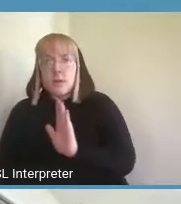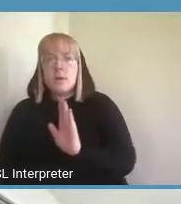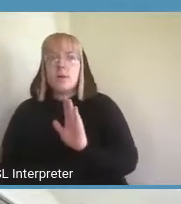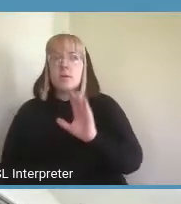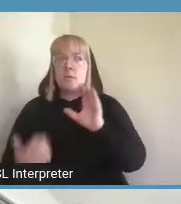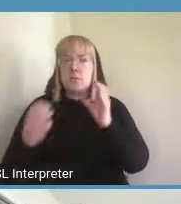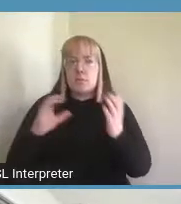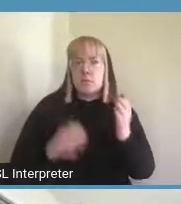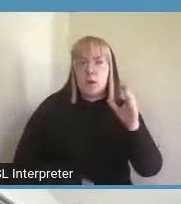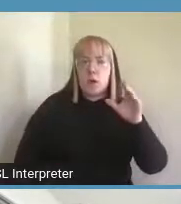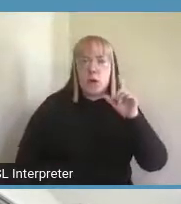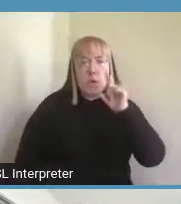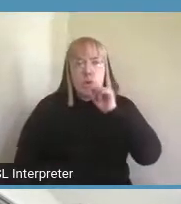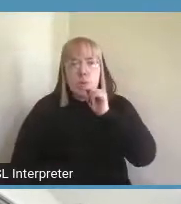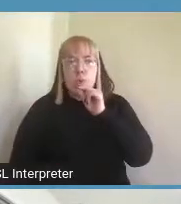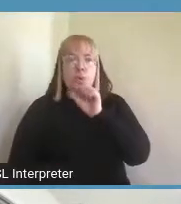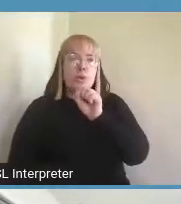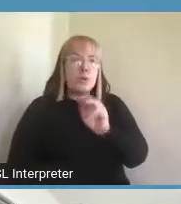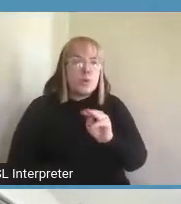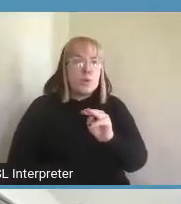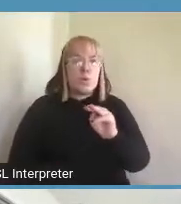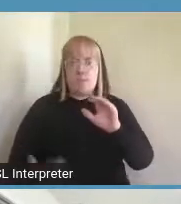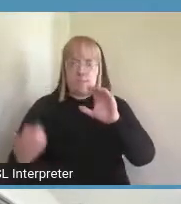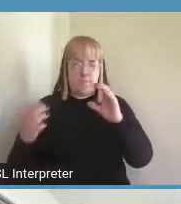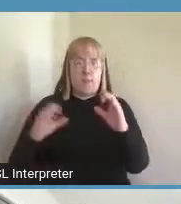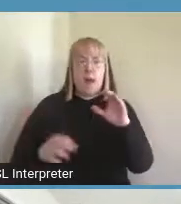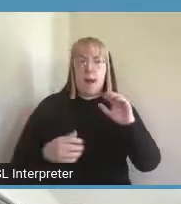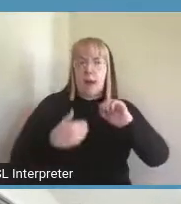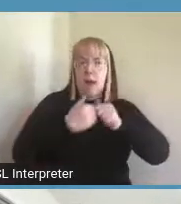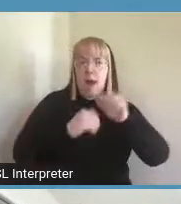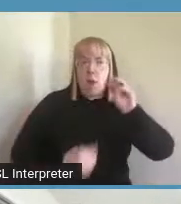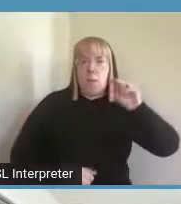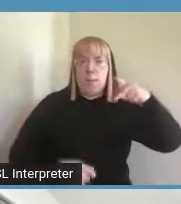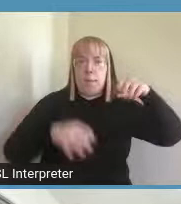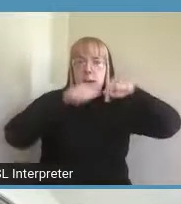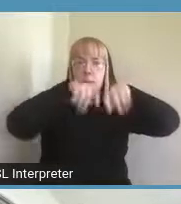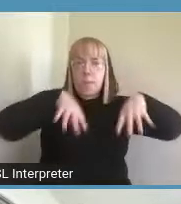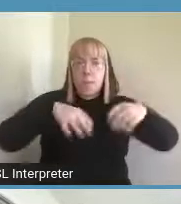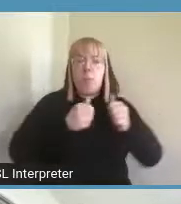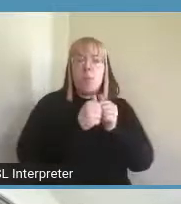or social media. And how do you map that up with goal setting?